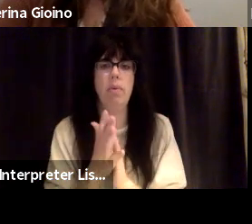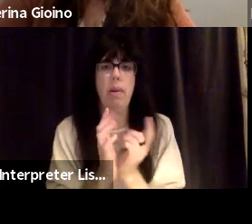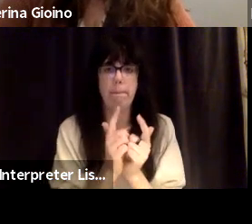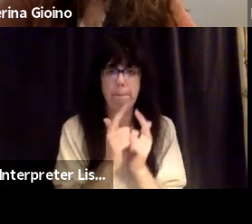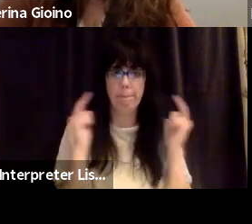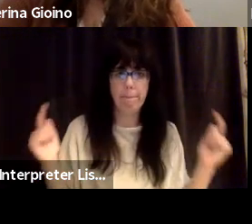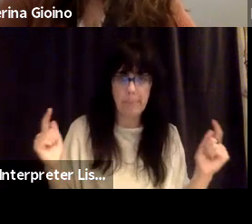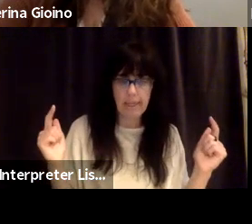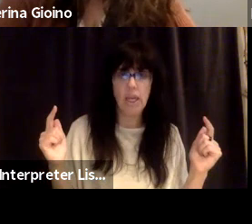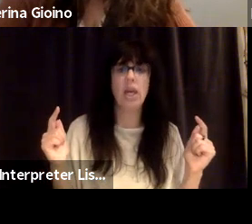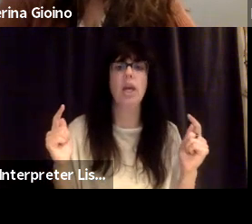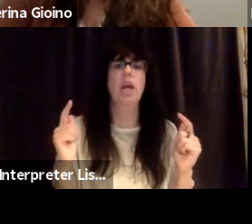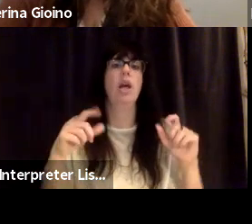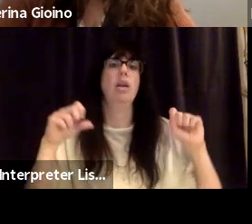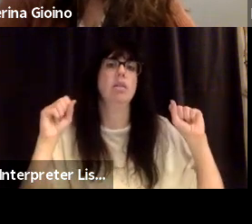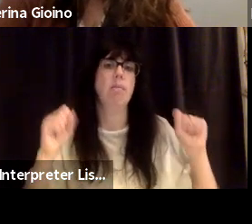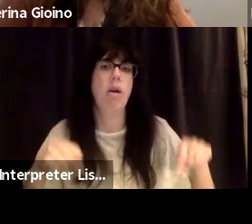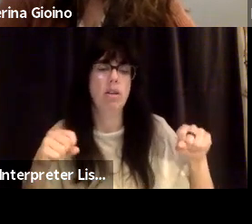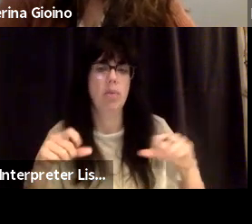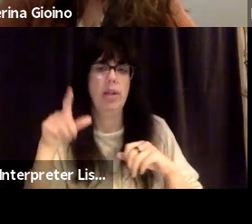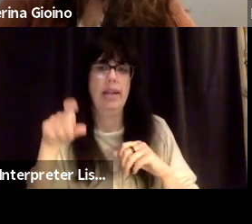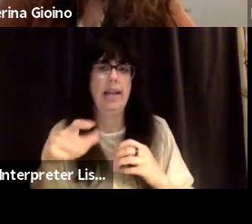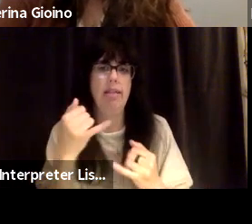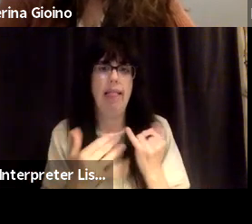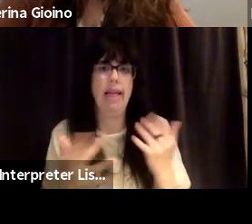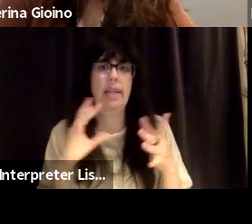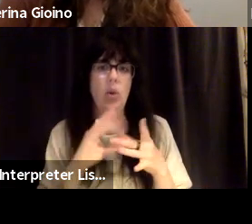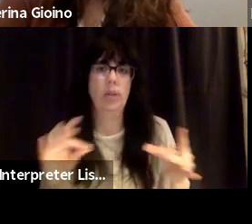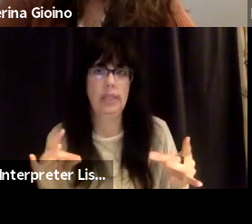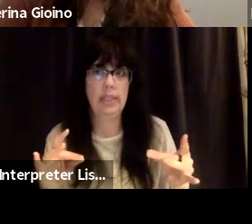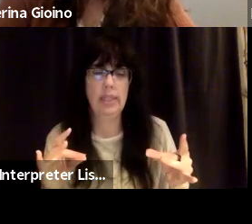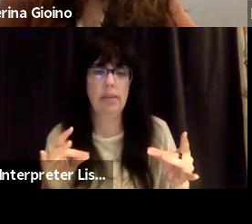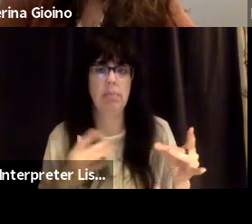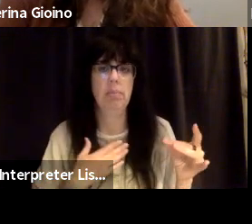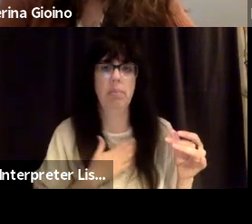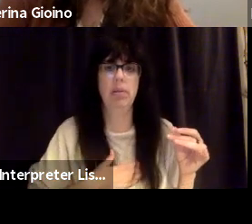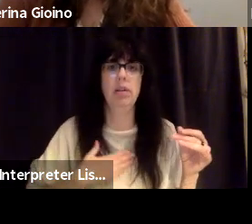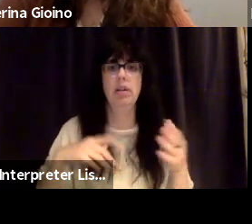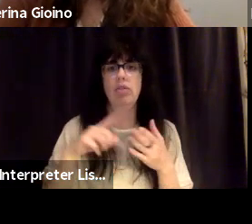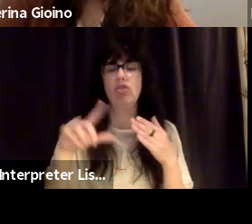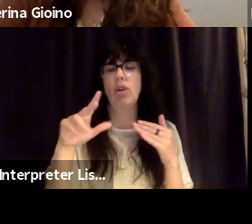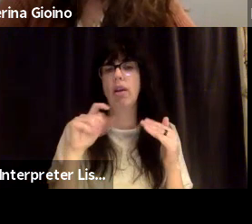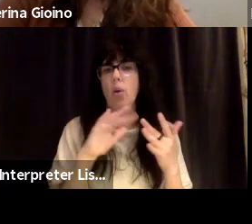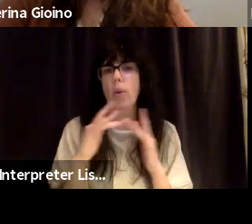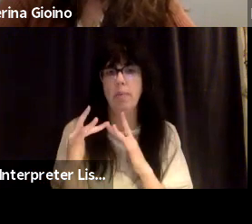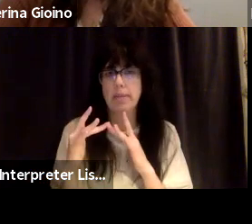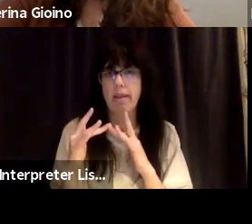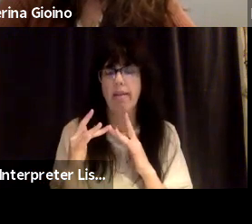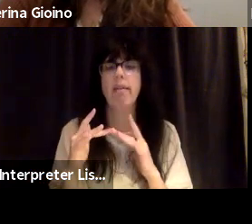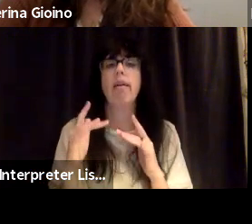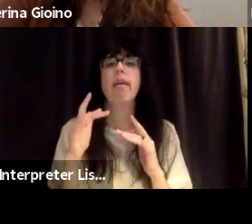and that it is both possible and necessary. And so the last thing I want to say is, you know, please check out my website,